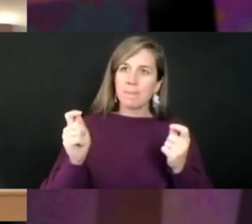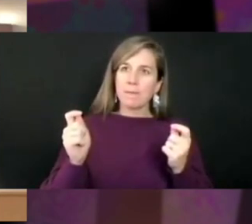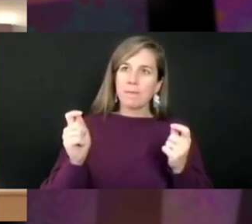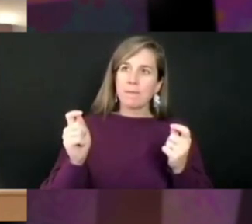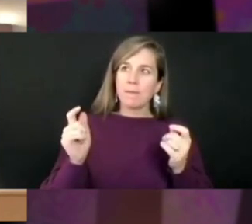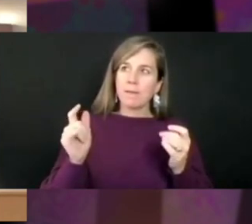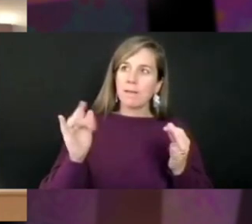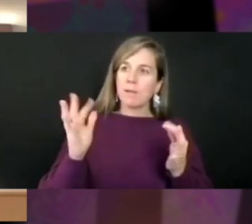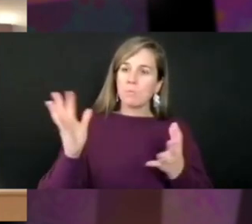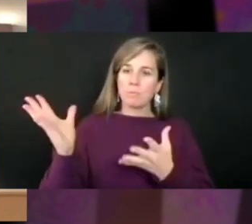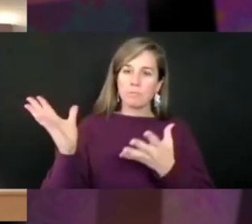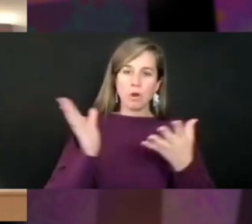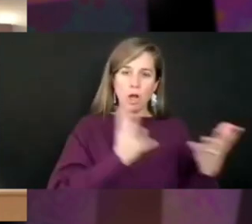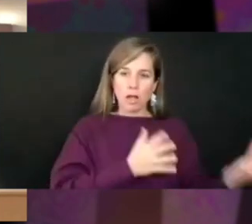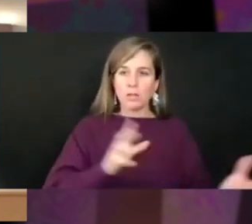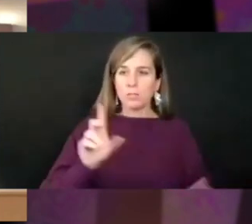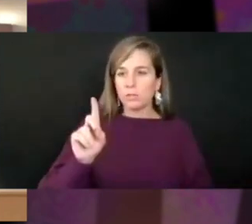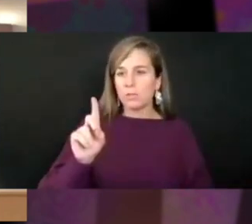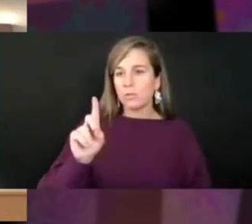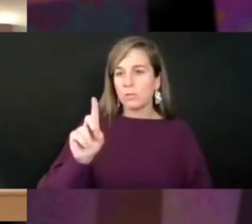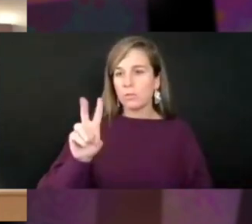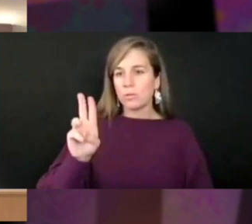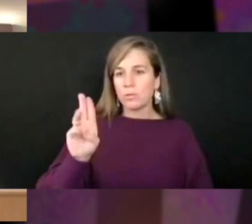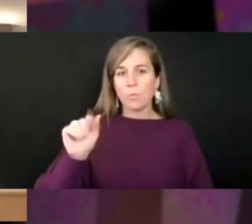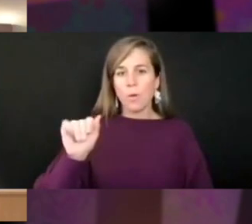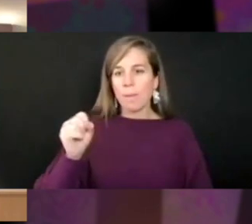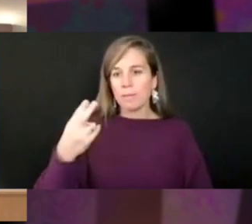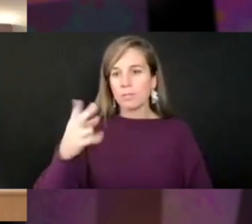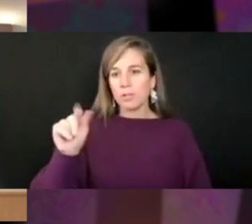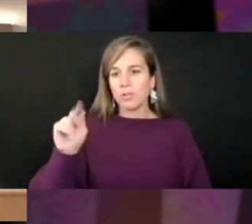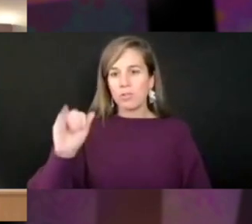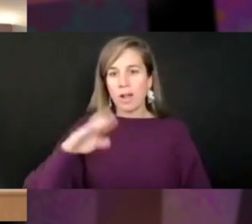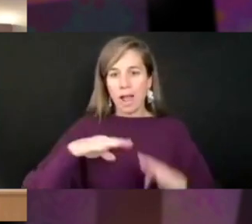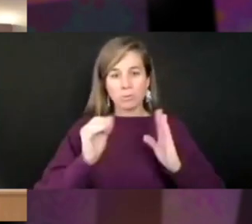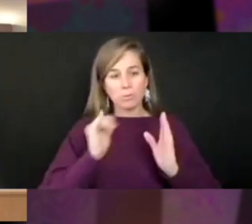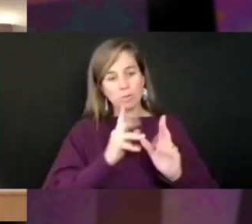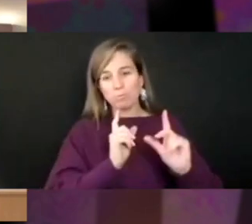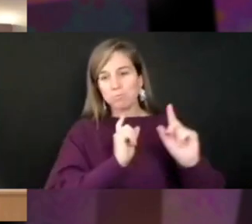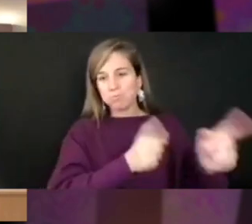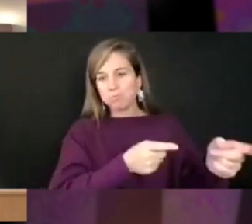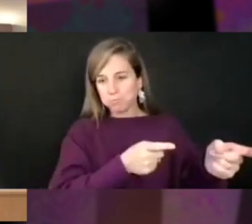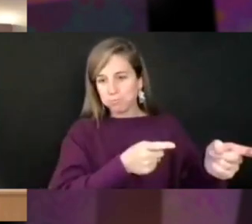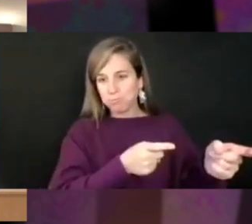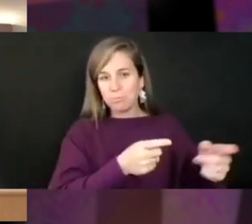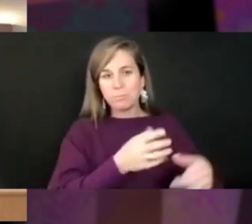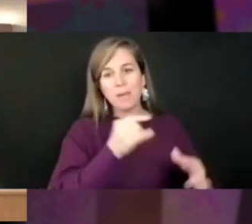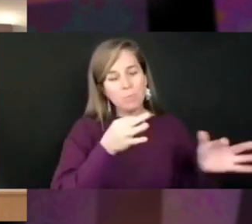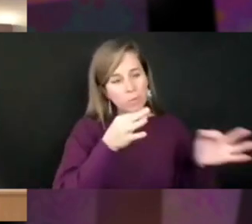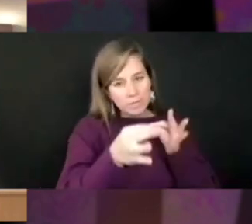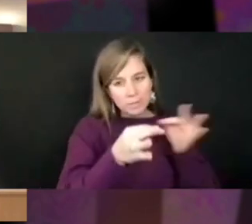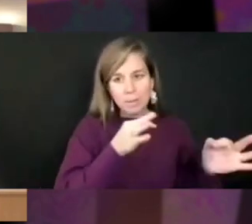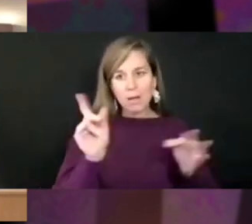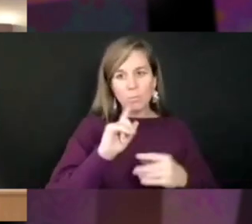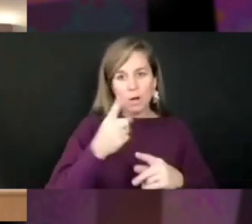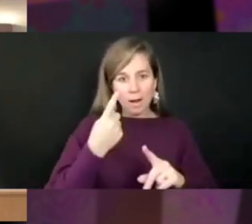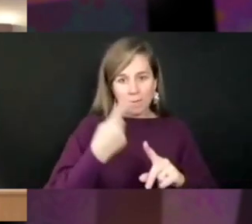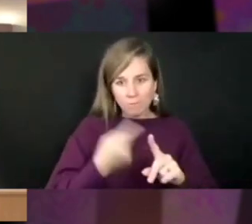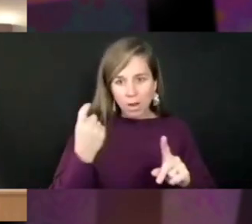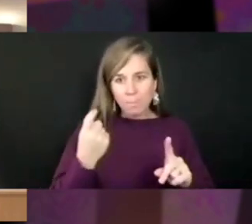to the Duwamish Longhouse and we gave that resource to them. And we explained to them where it came